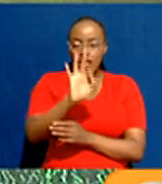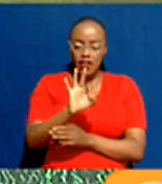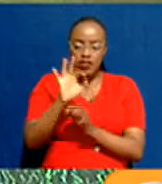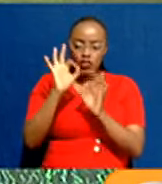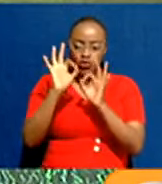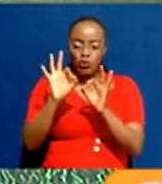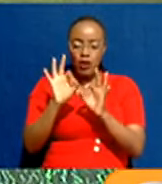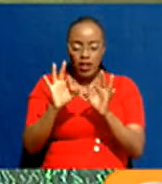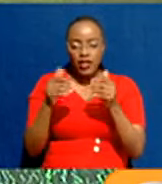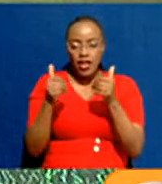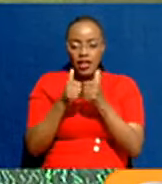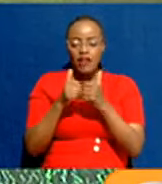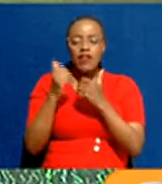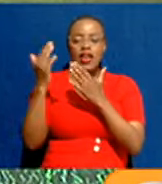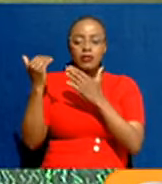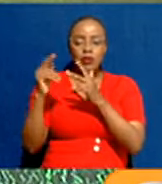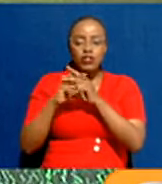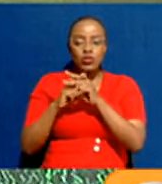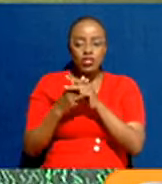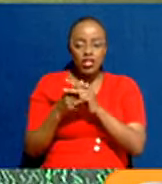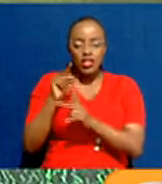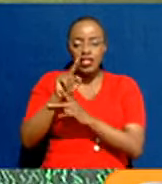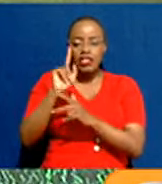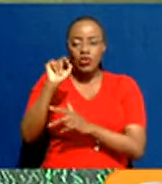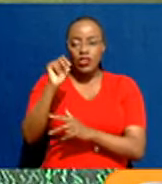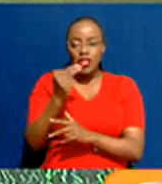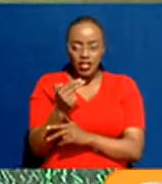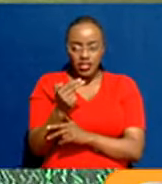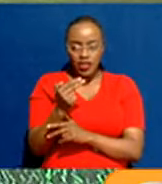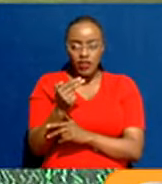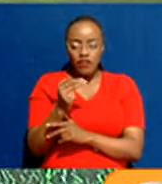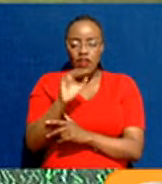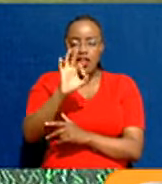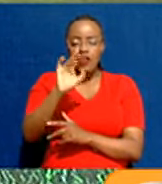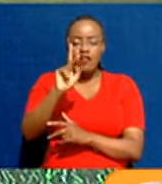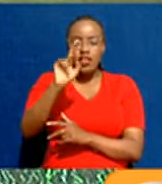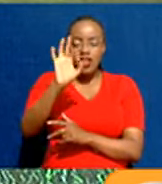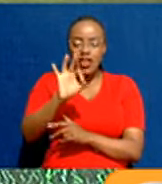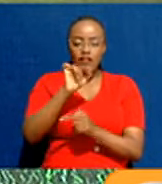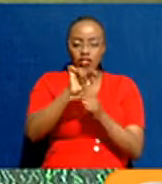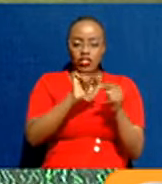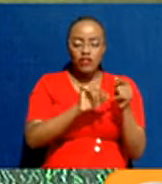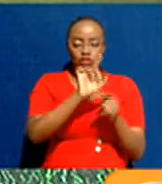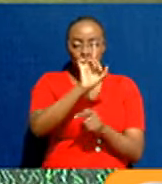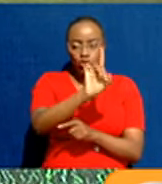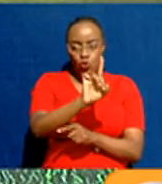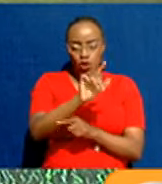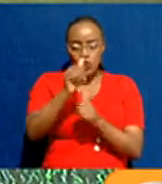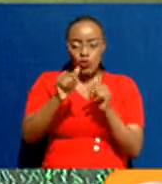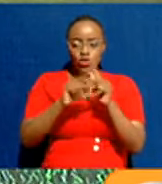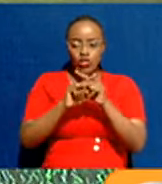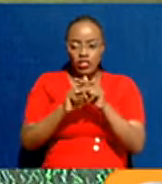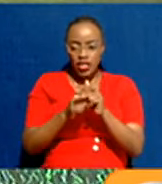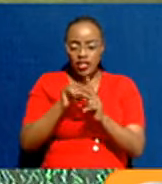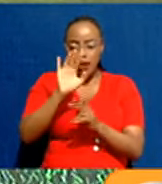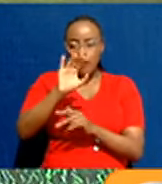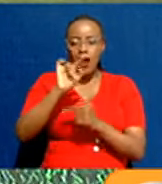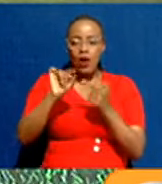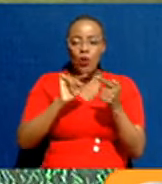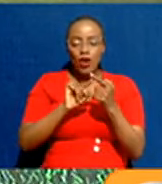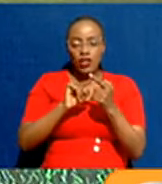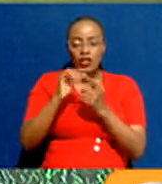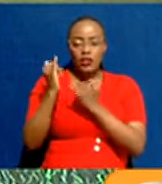officials are slated to commence their PET on Thursday, while the FKF Division 1 match officials will start theirs on Sunday.